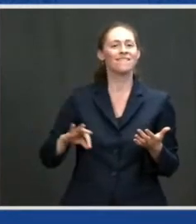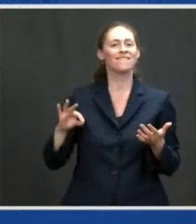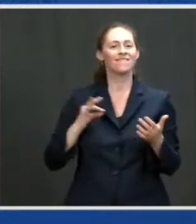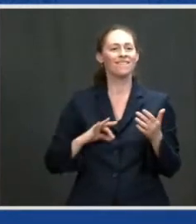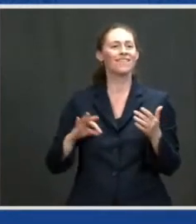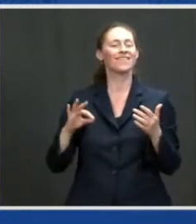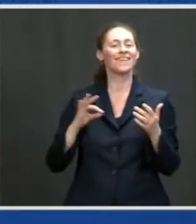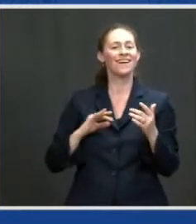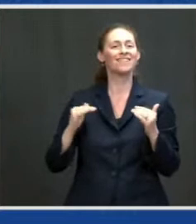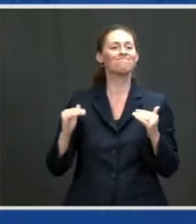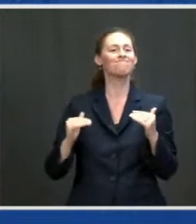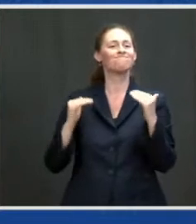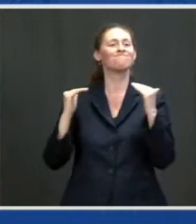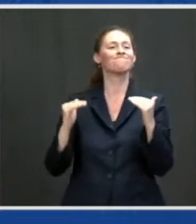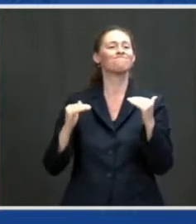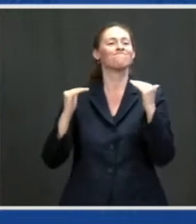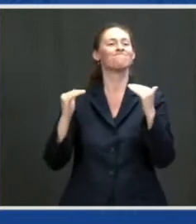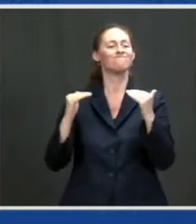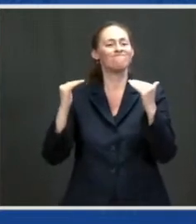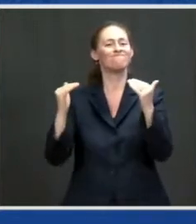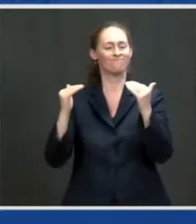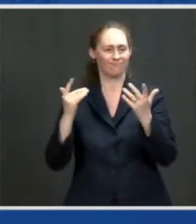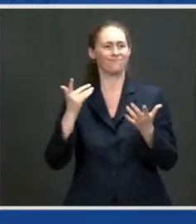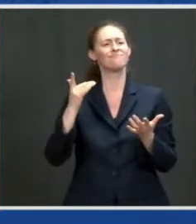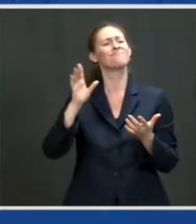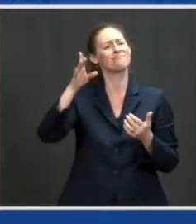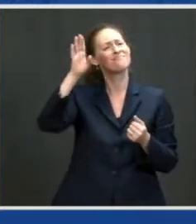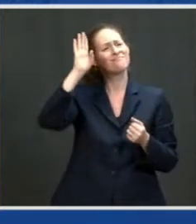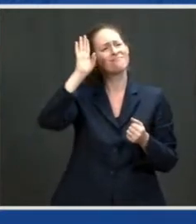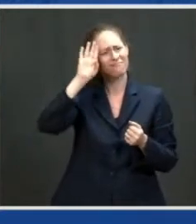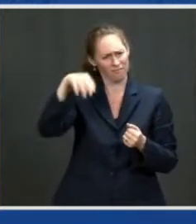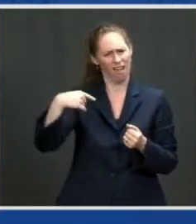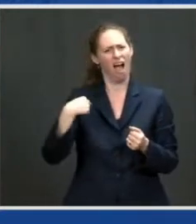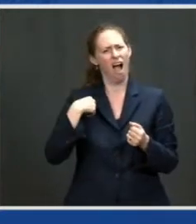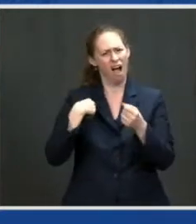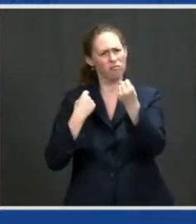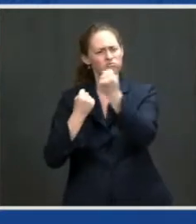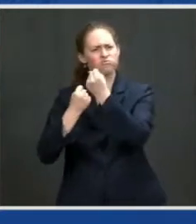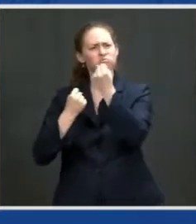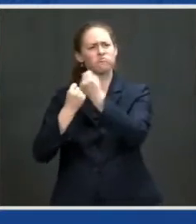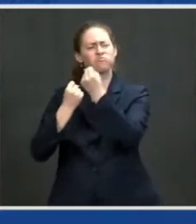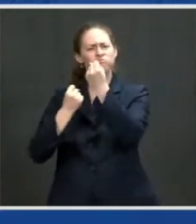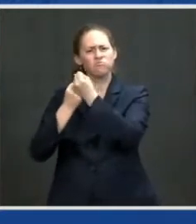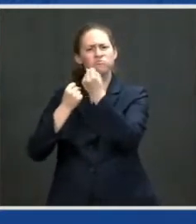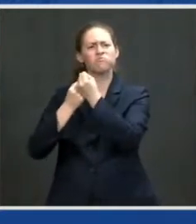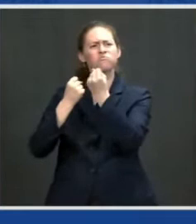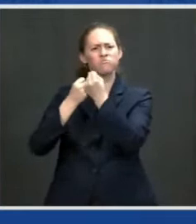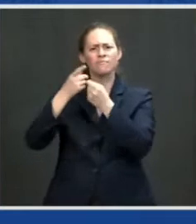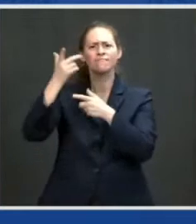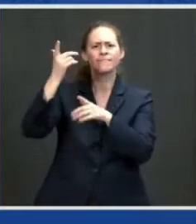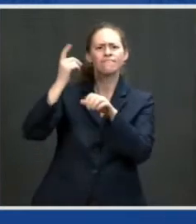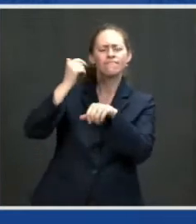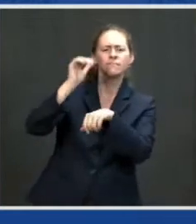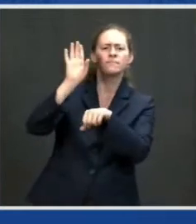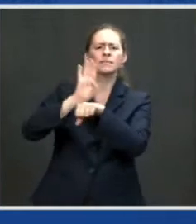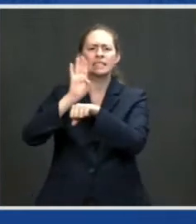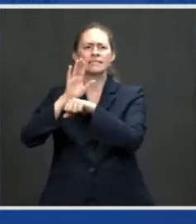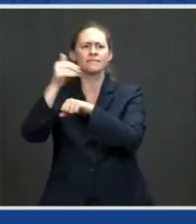I'm a capitalist. But here's the deal. From 1948 after the war